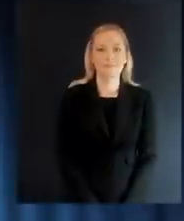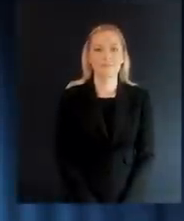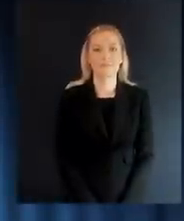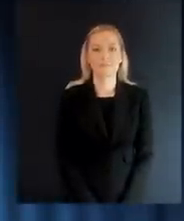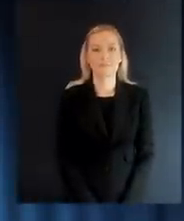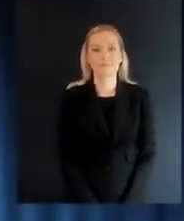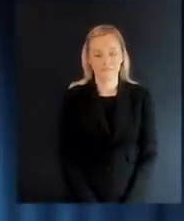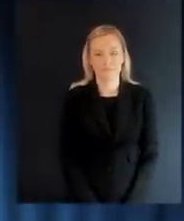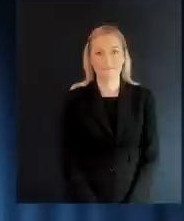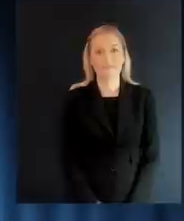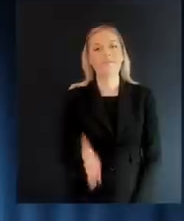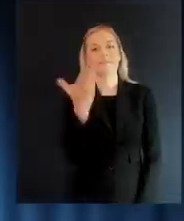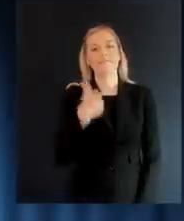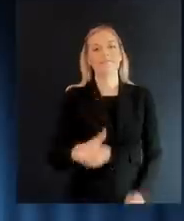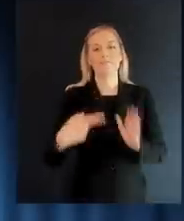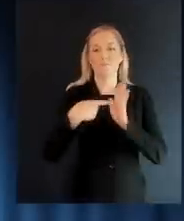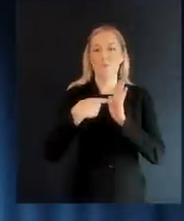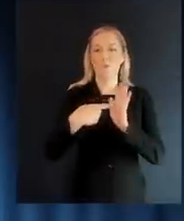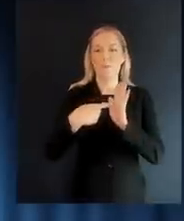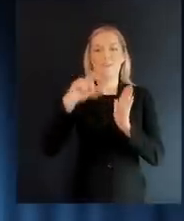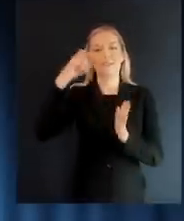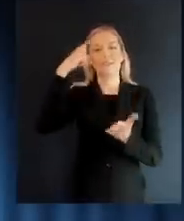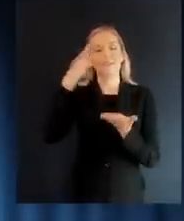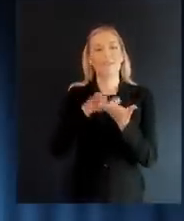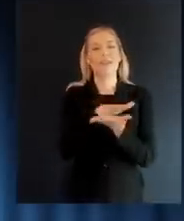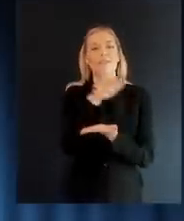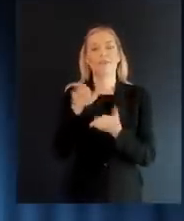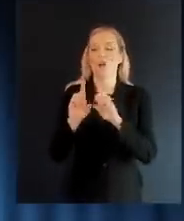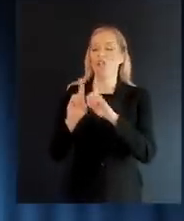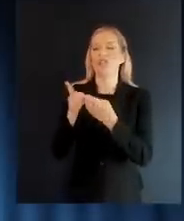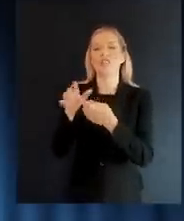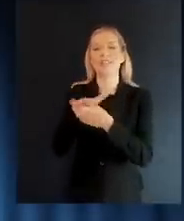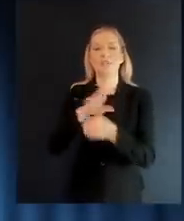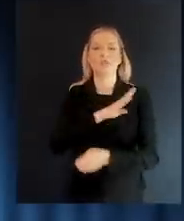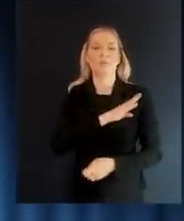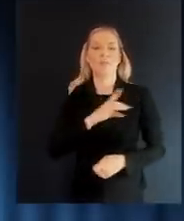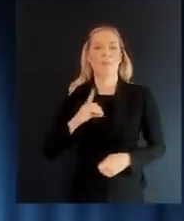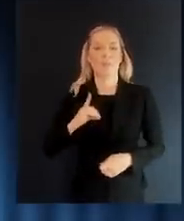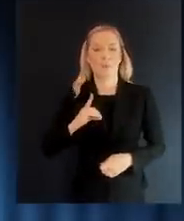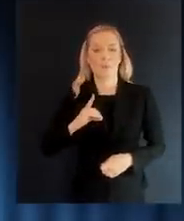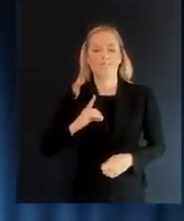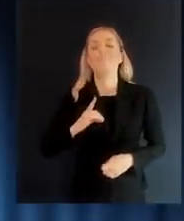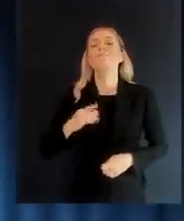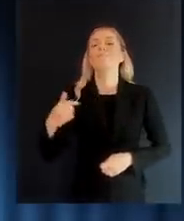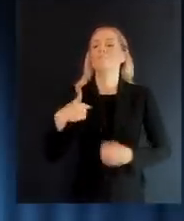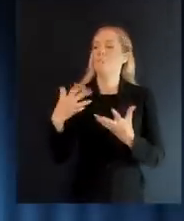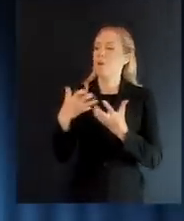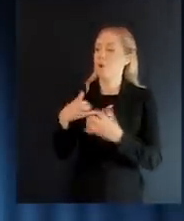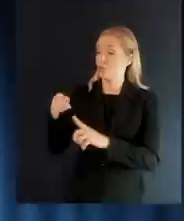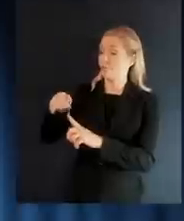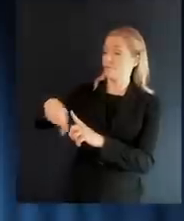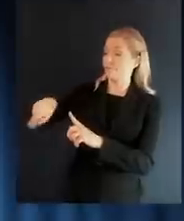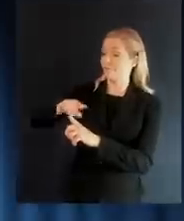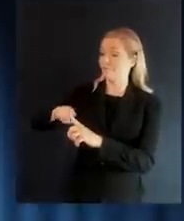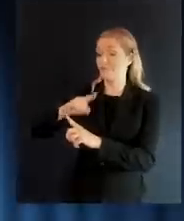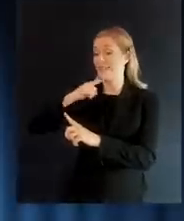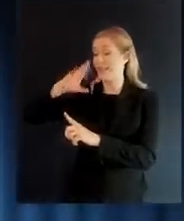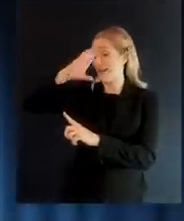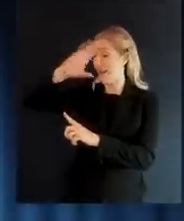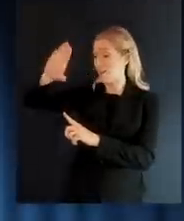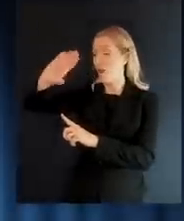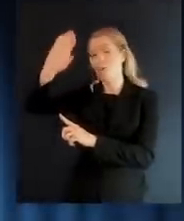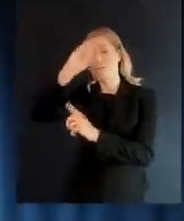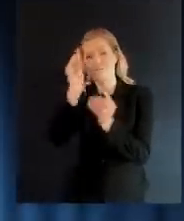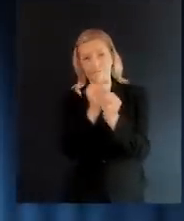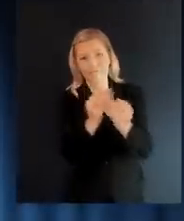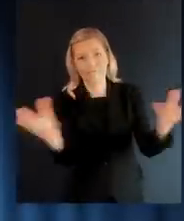On behalf of the Madison College District Board of Trustees, I extend a warm hello to our graduates and their